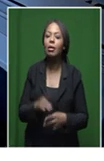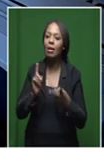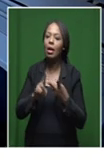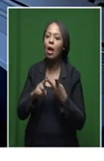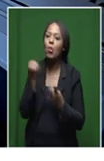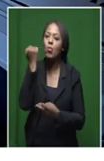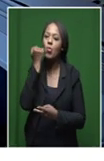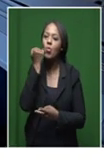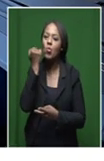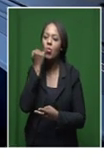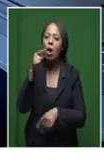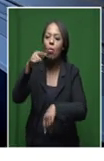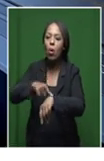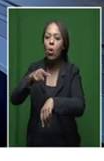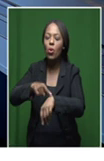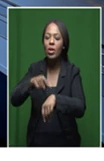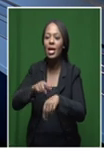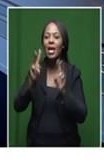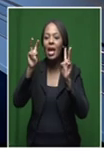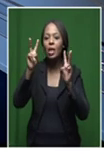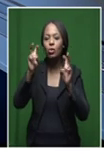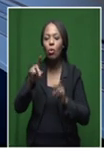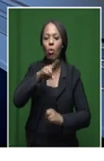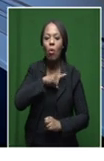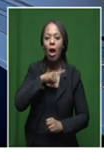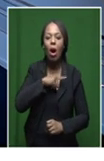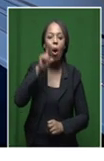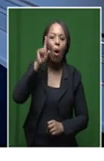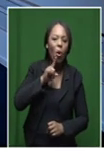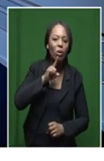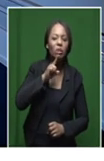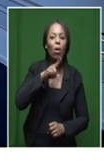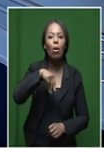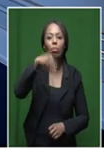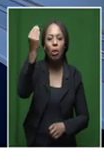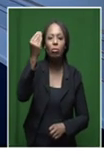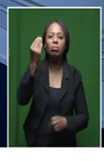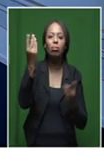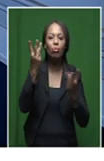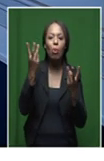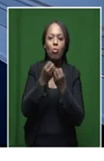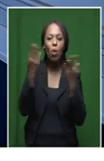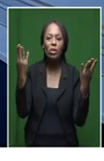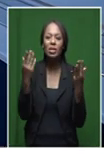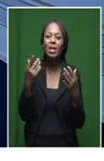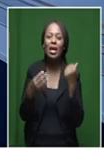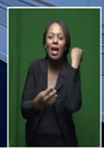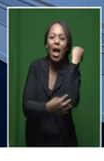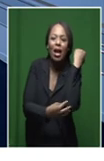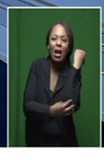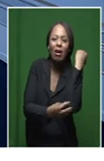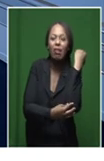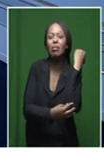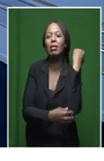it's such a big issue that older patients or older people in the population really complain about. The sore knees, the sore